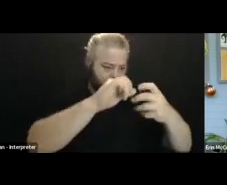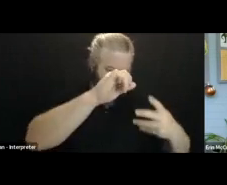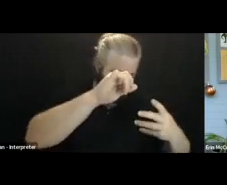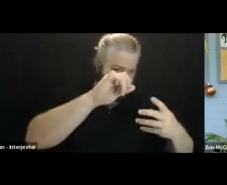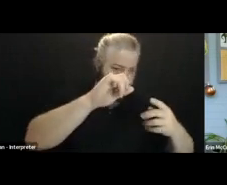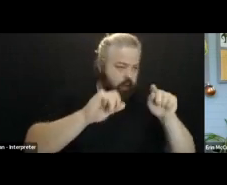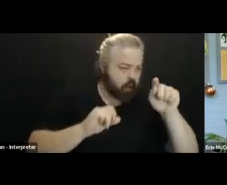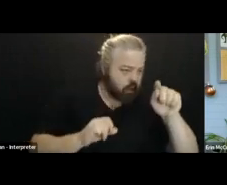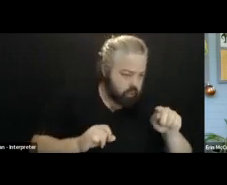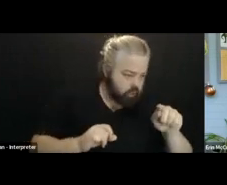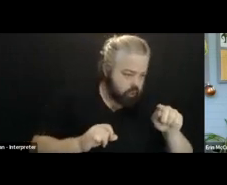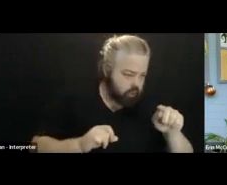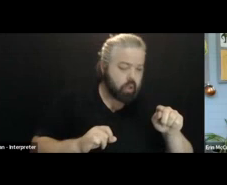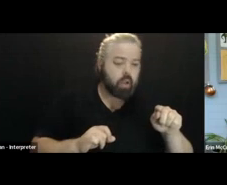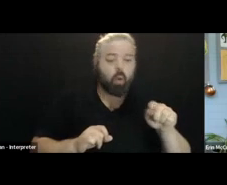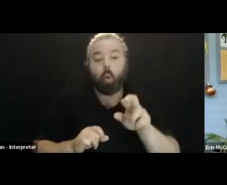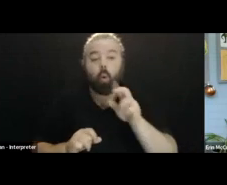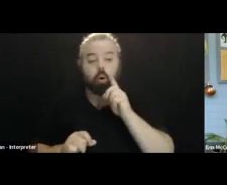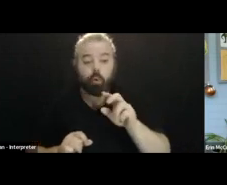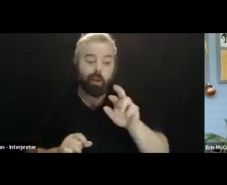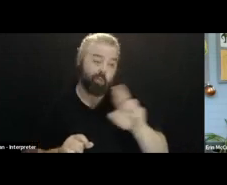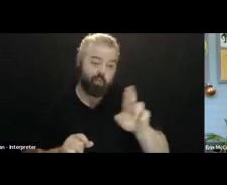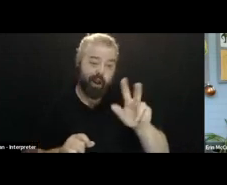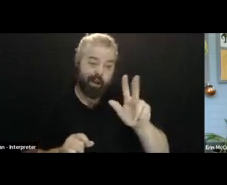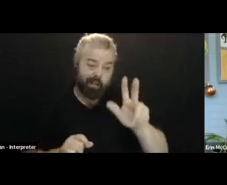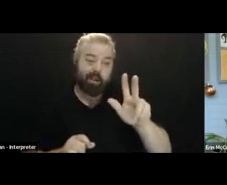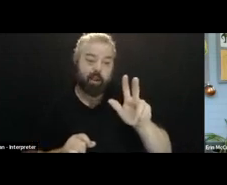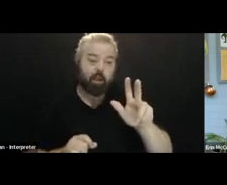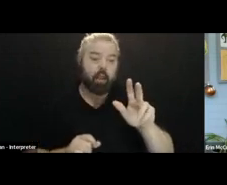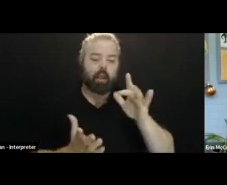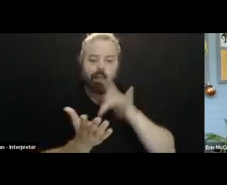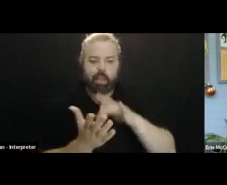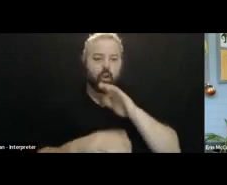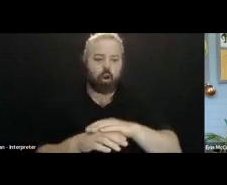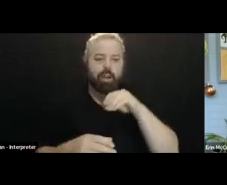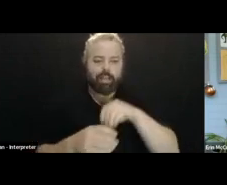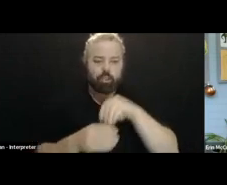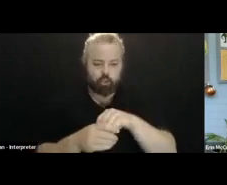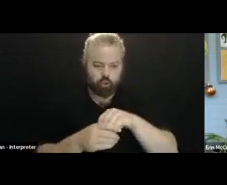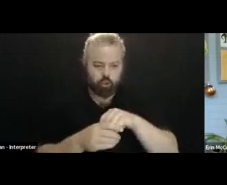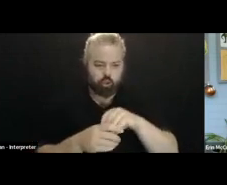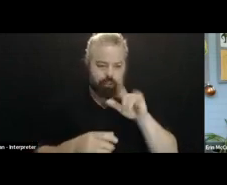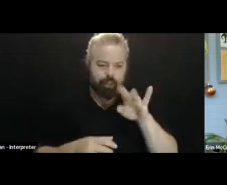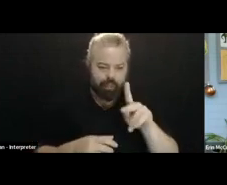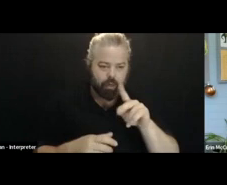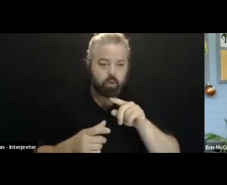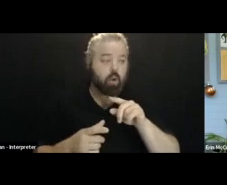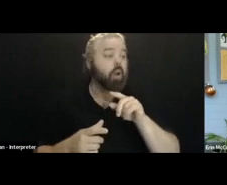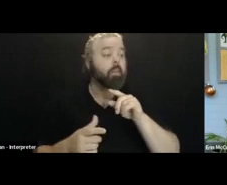Link. And then you can paste the actual text, the hyperlink, into the address bar and then